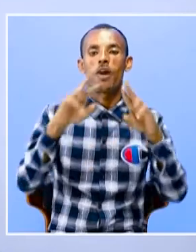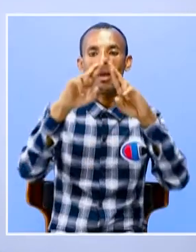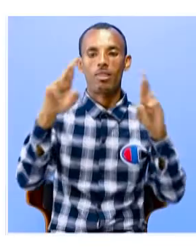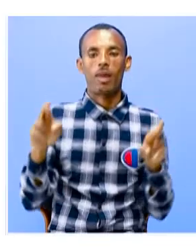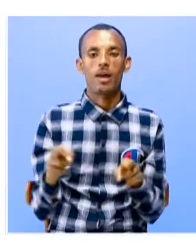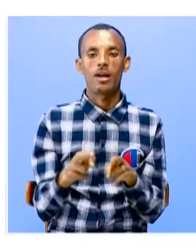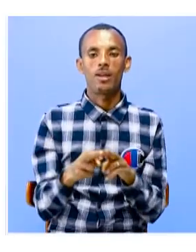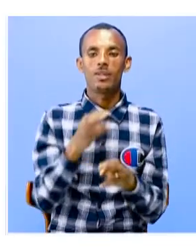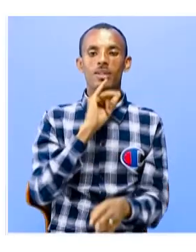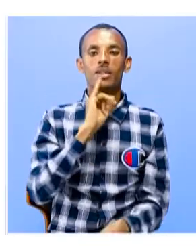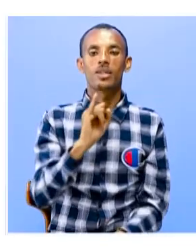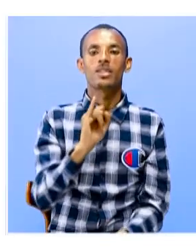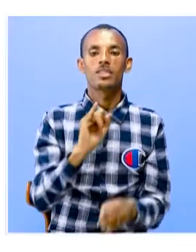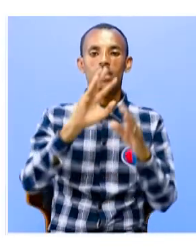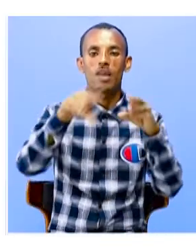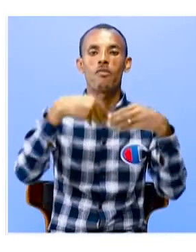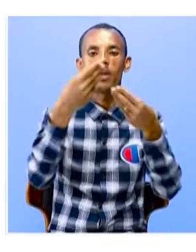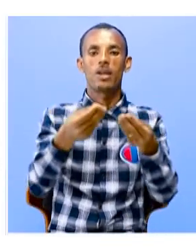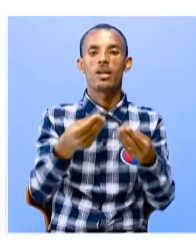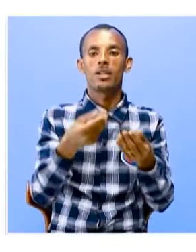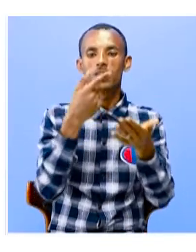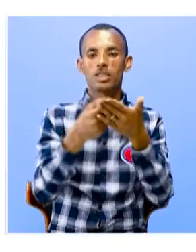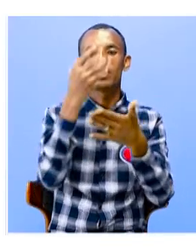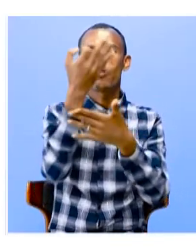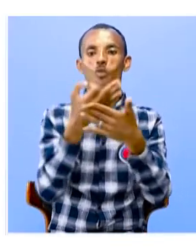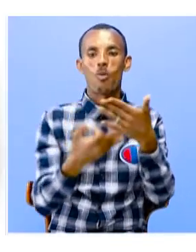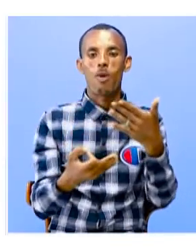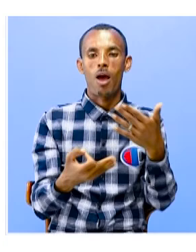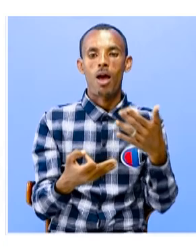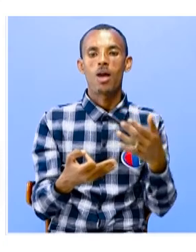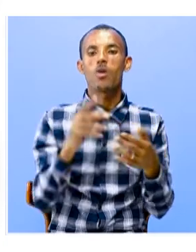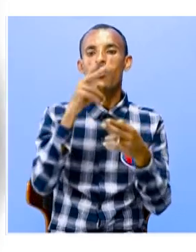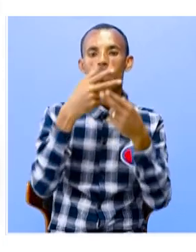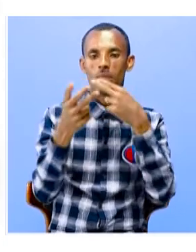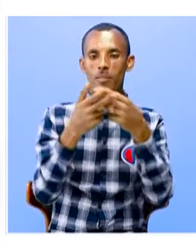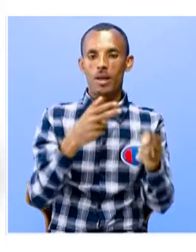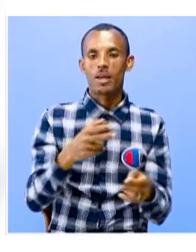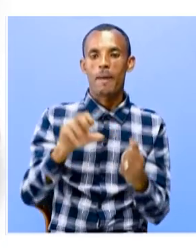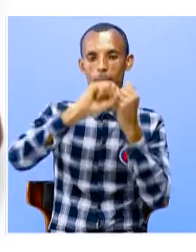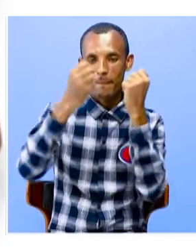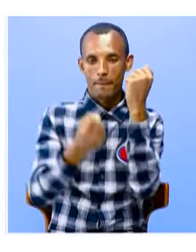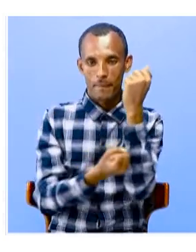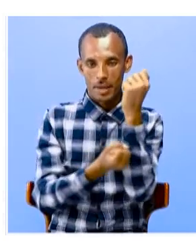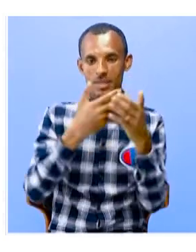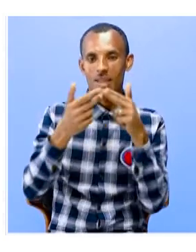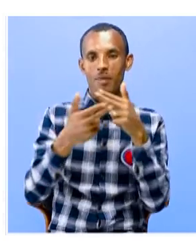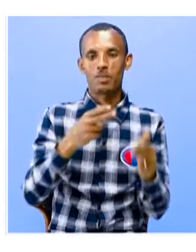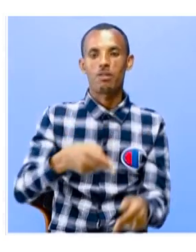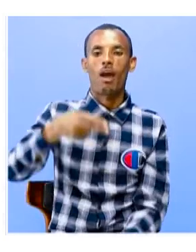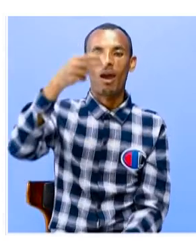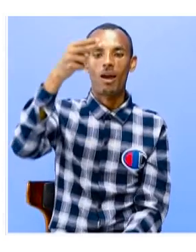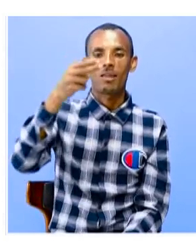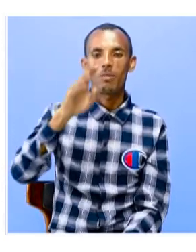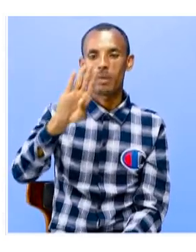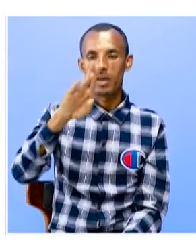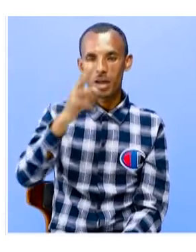rectangle is given by this formula. Simply you multiply base and height.